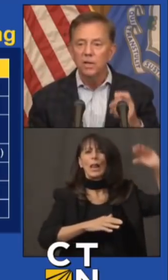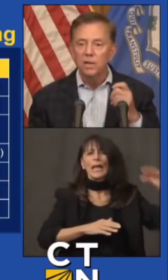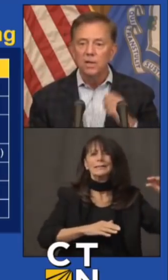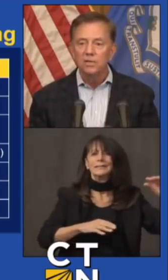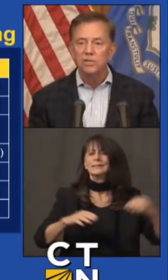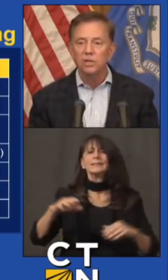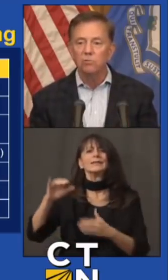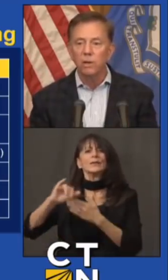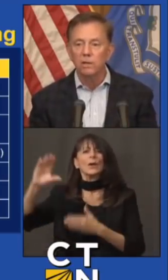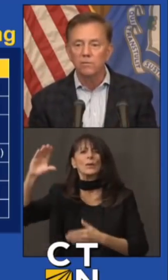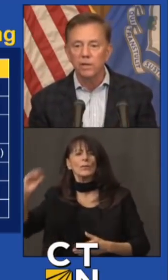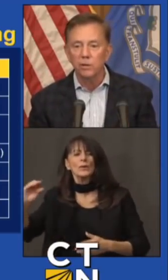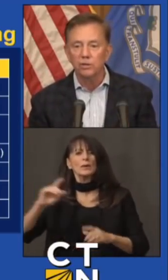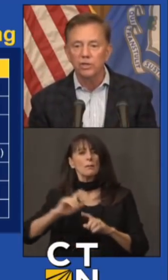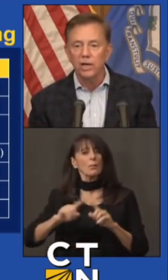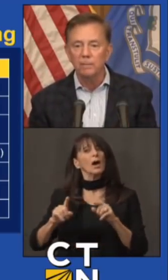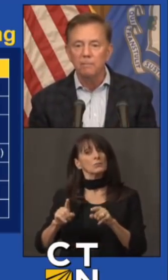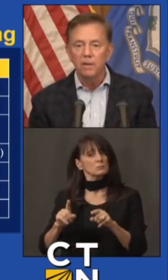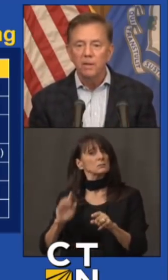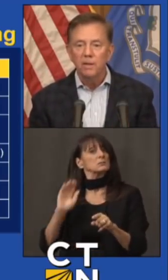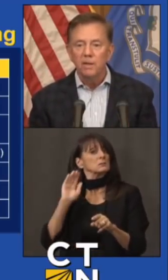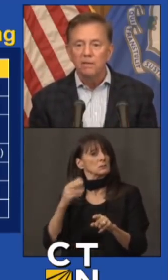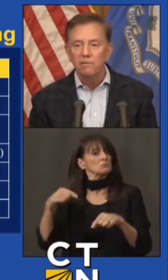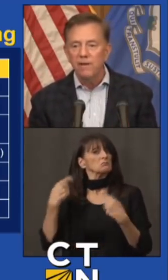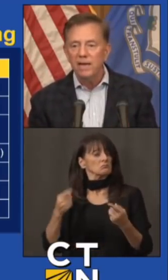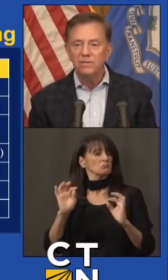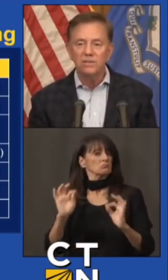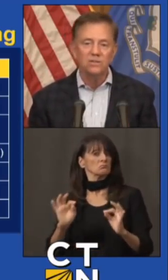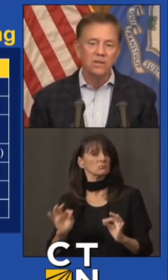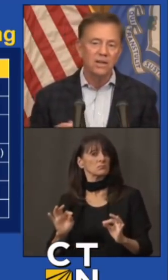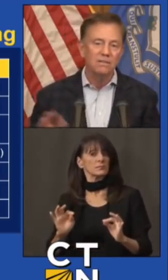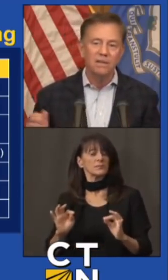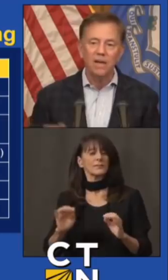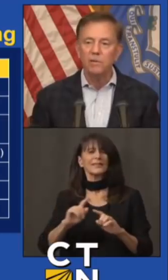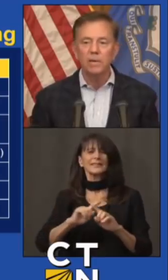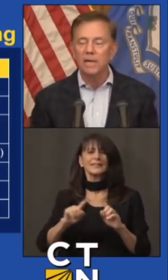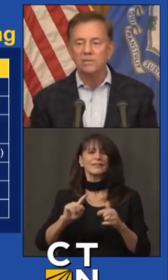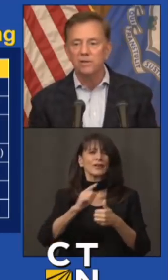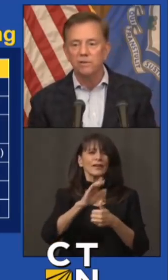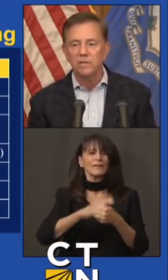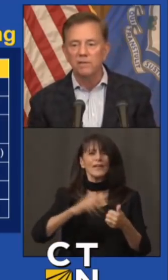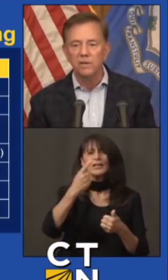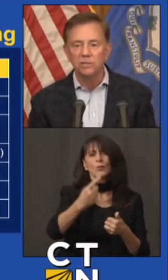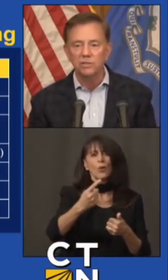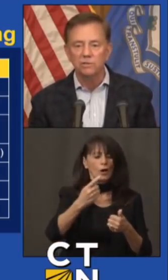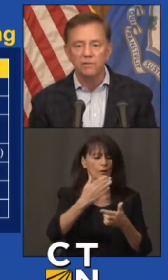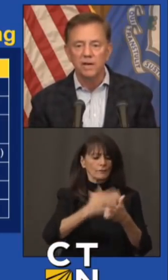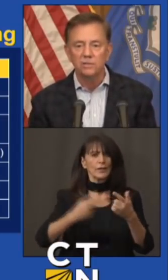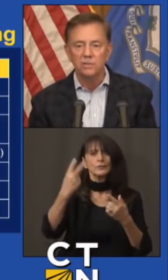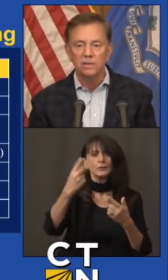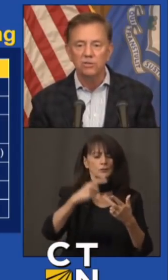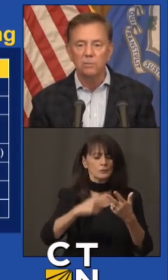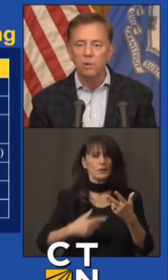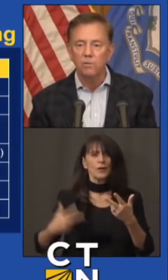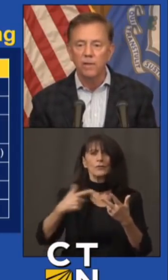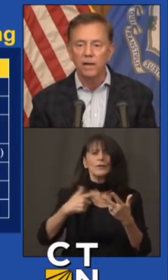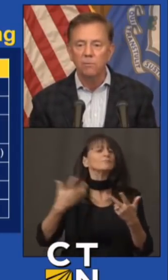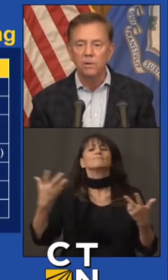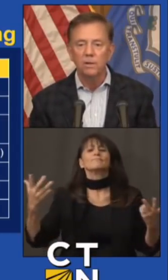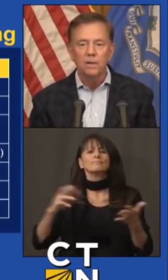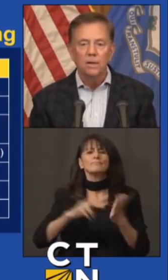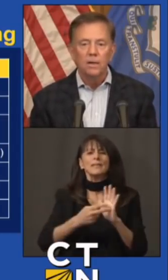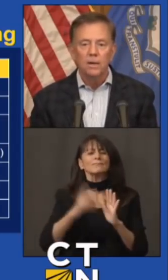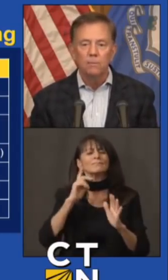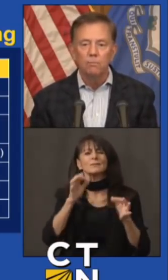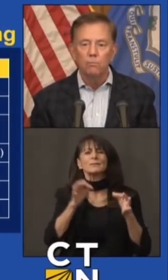less. Still in relatively good shape. The phases, everybody has different definitions of phases. I'll jump over that